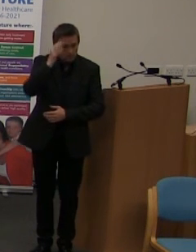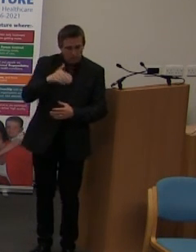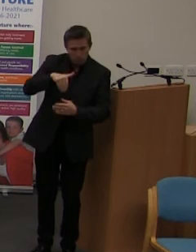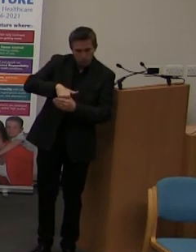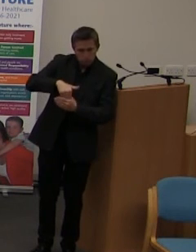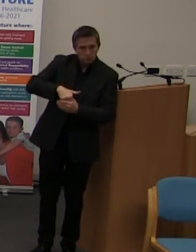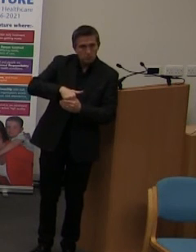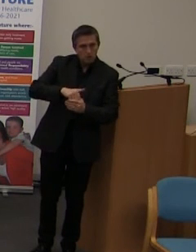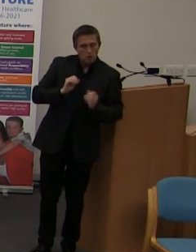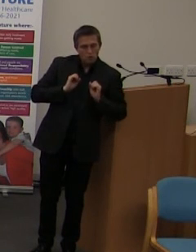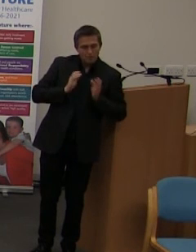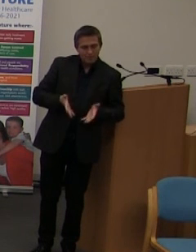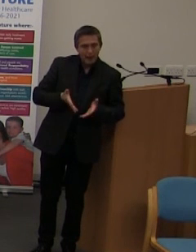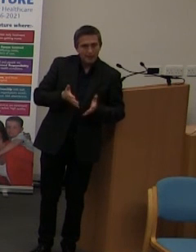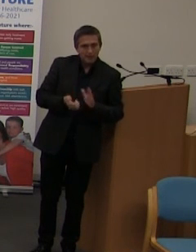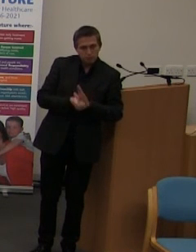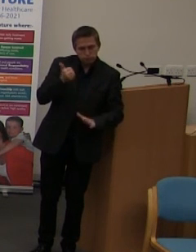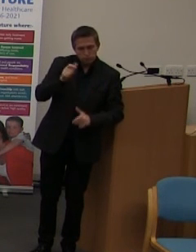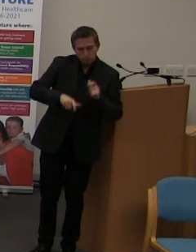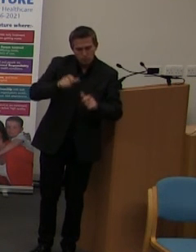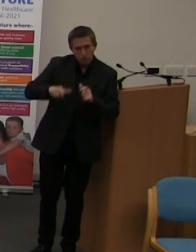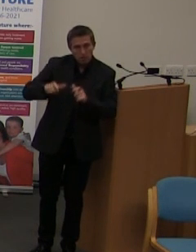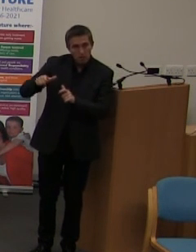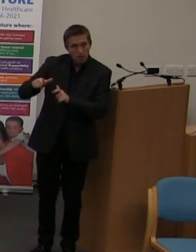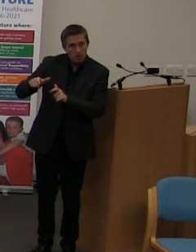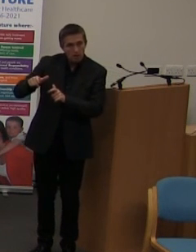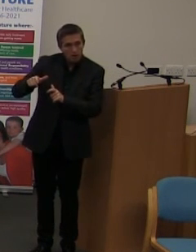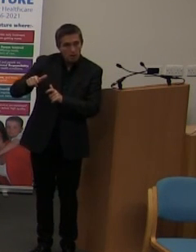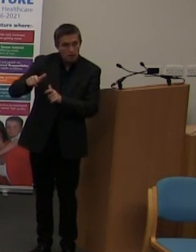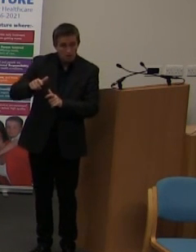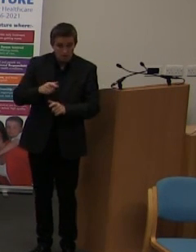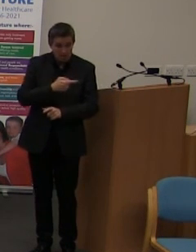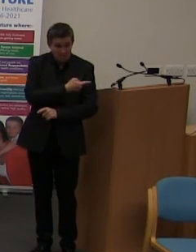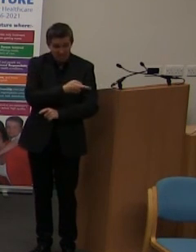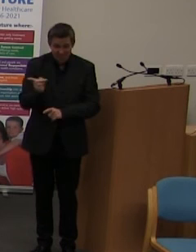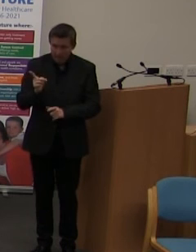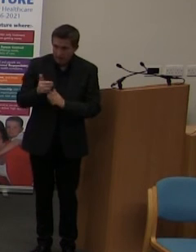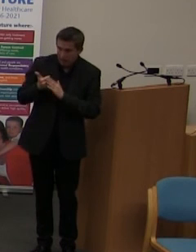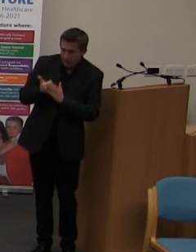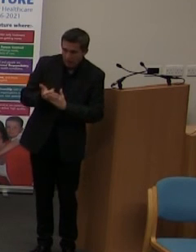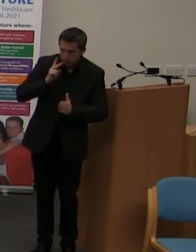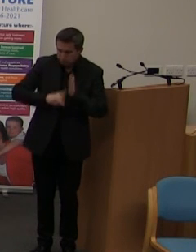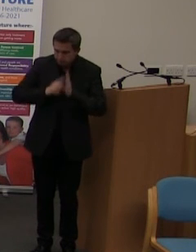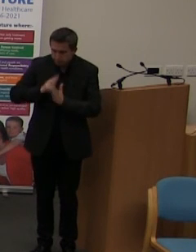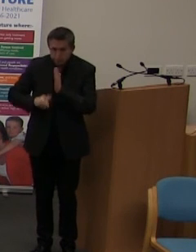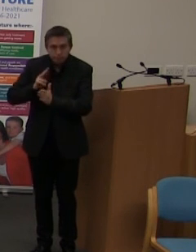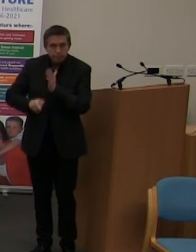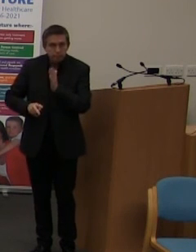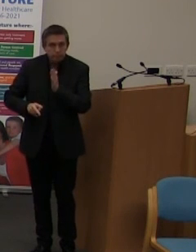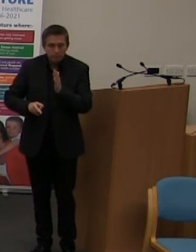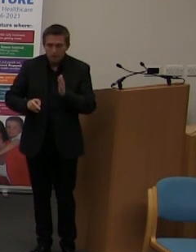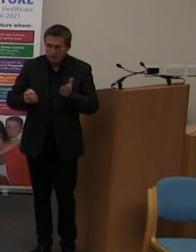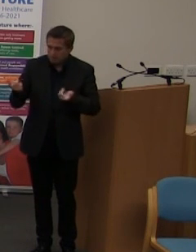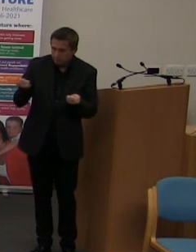but retired, who were excellent at getting things done between the